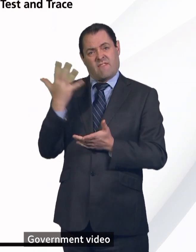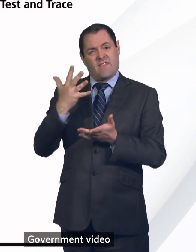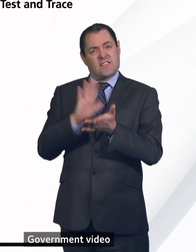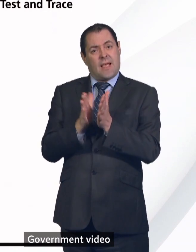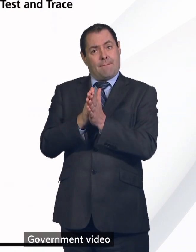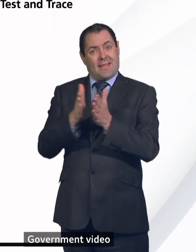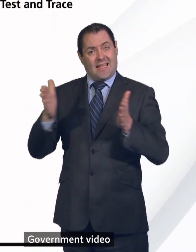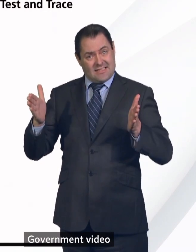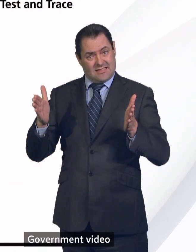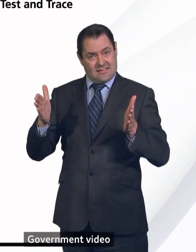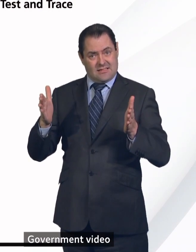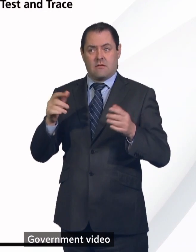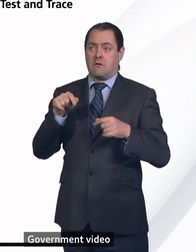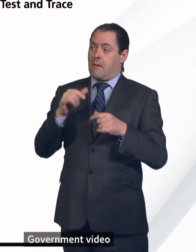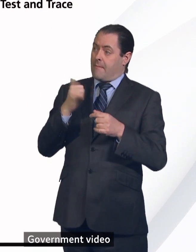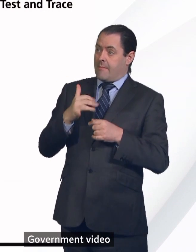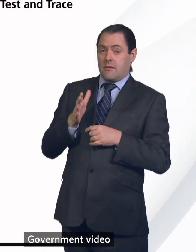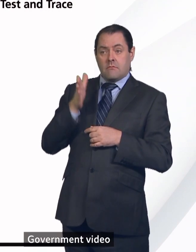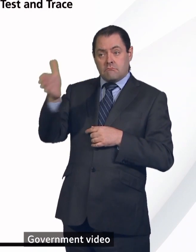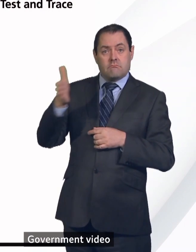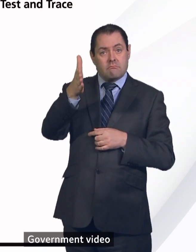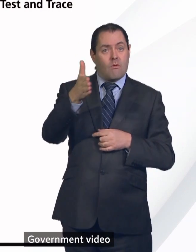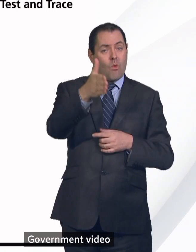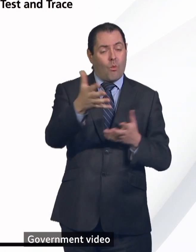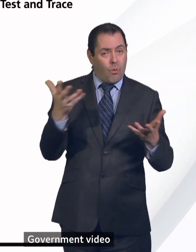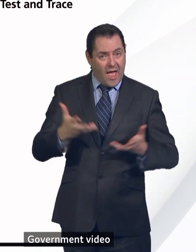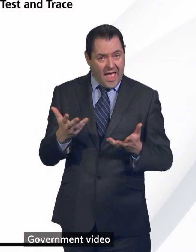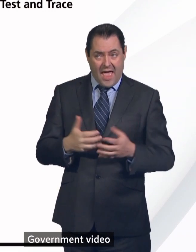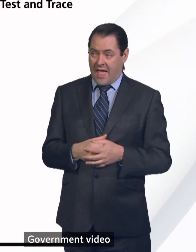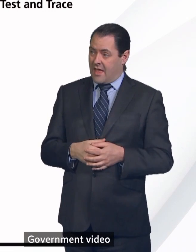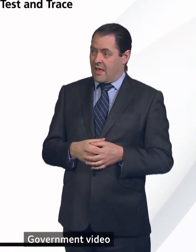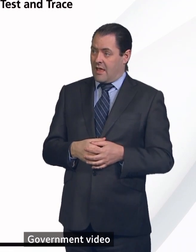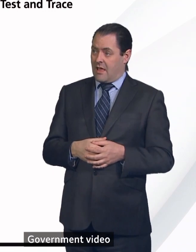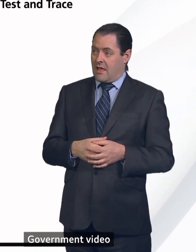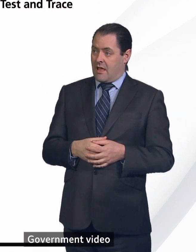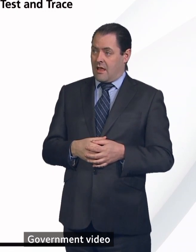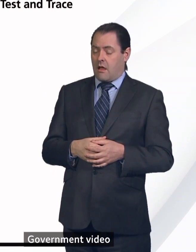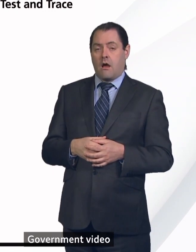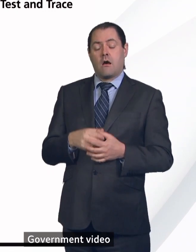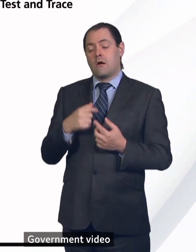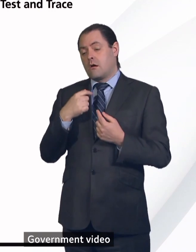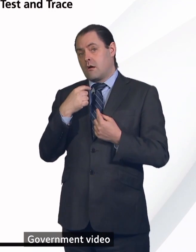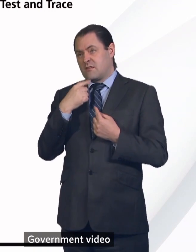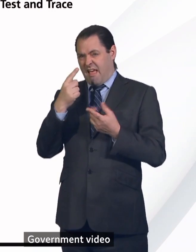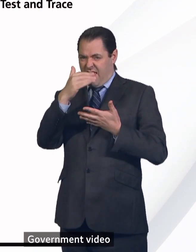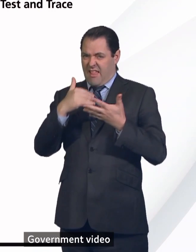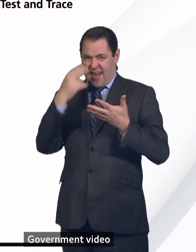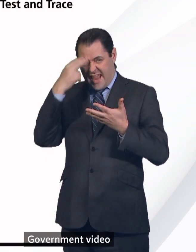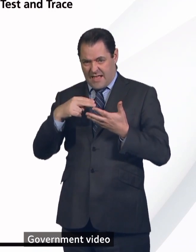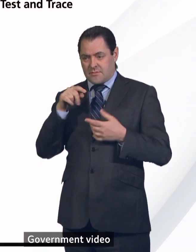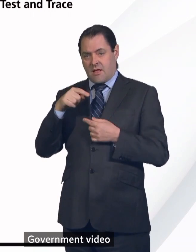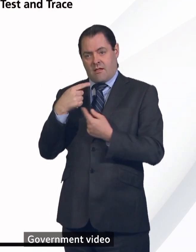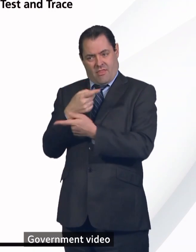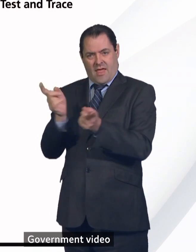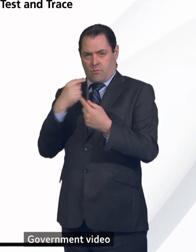minutes, and places you've visited. The people you've been in contact with will then be told to self-isolate for